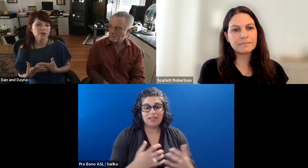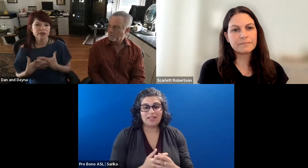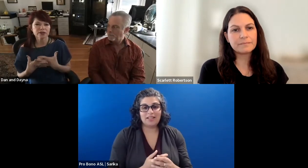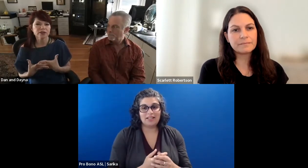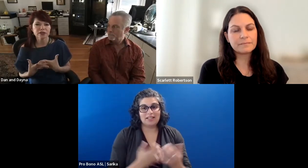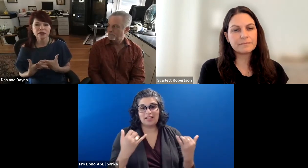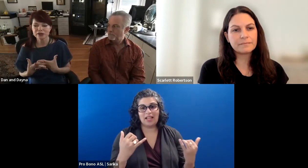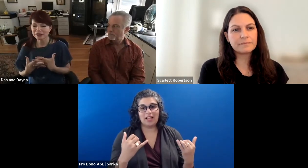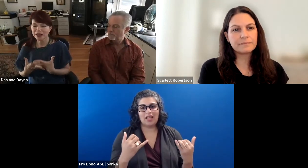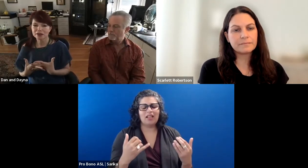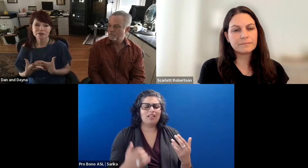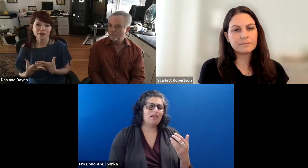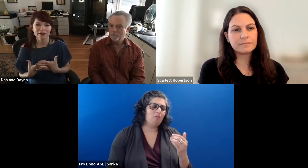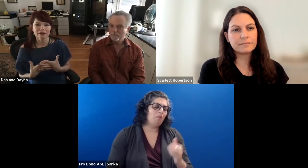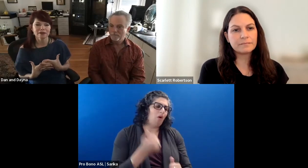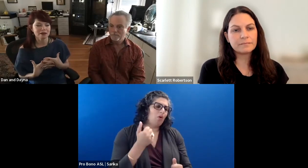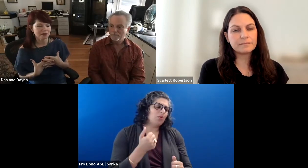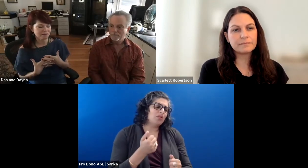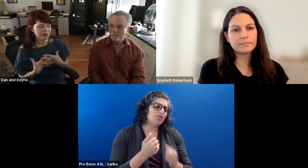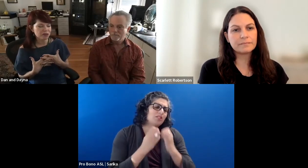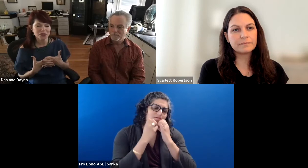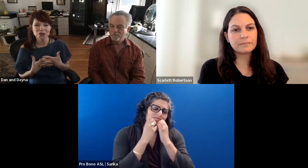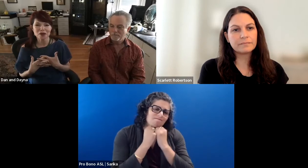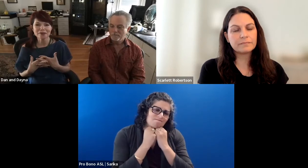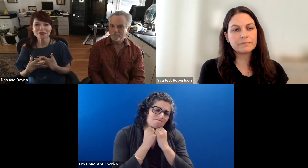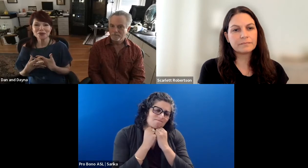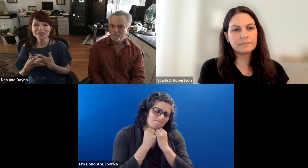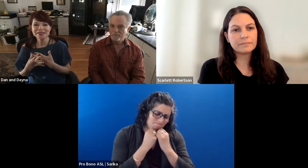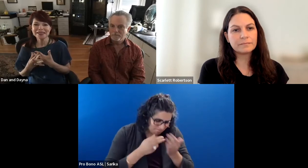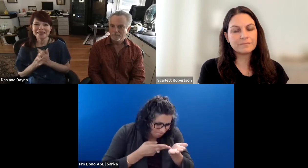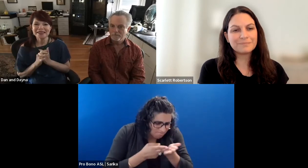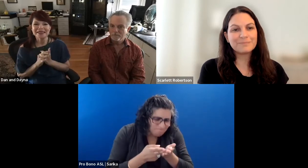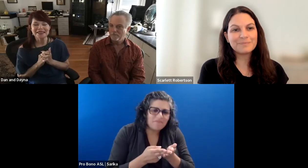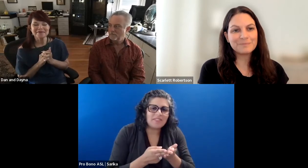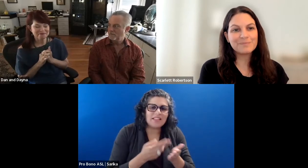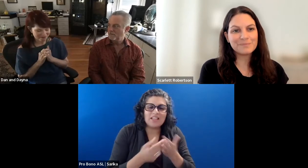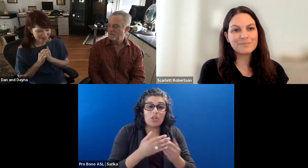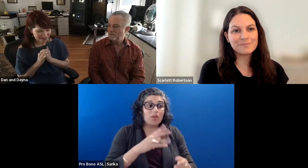it's the most sincere, satisfying, even though he's got a gravelly voice,